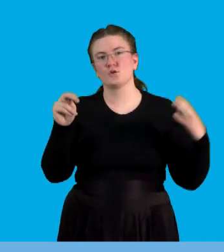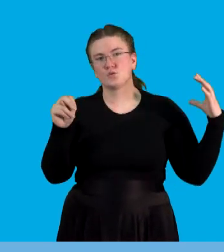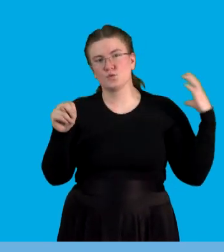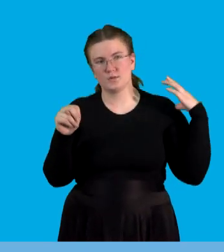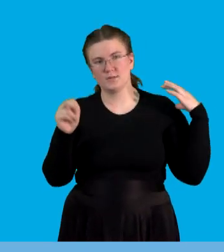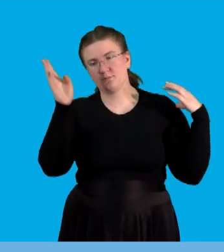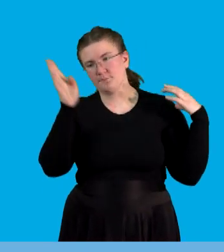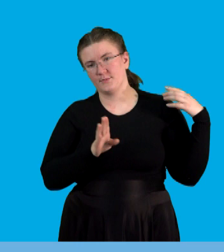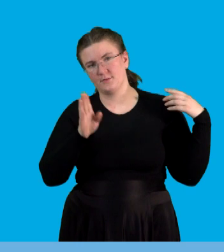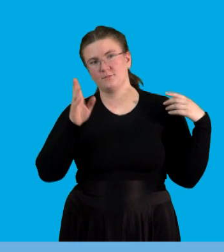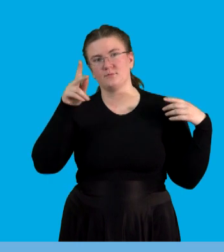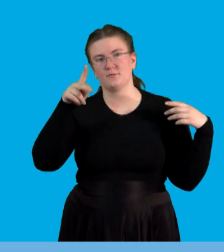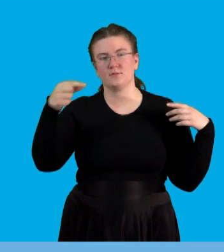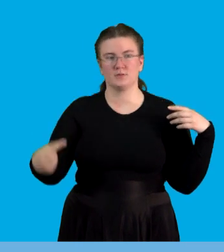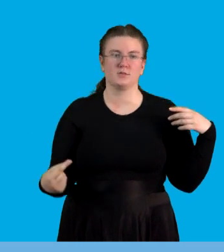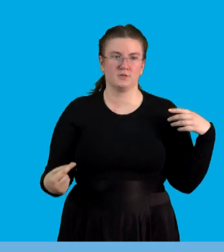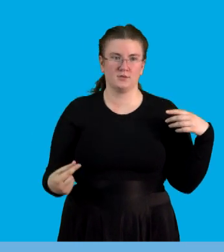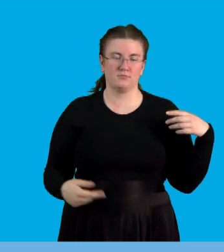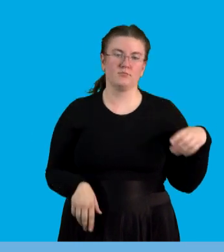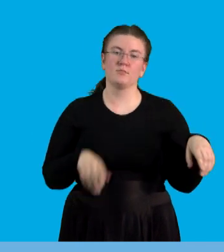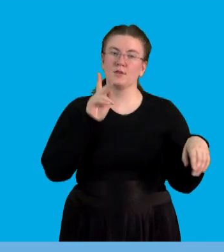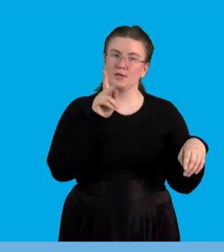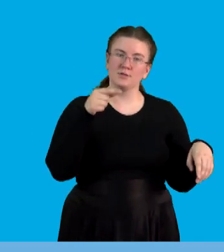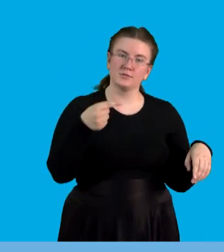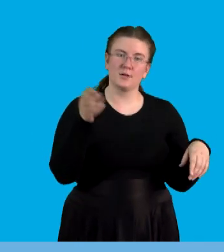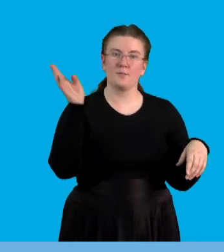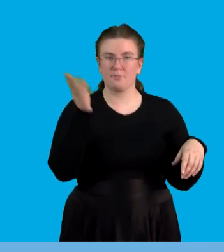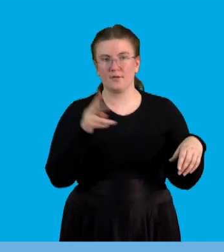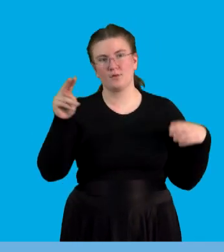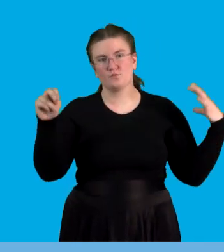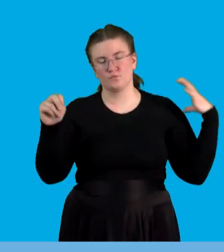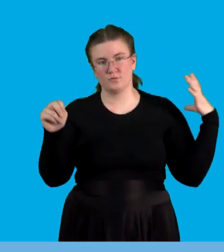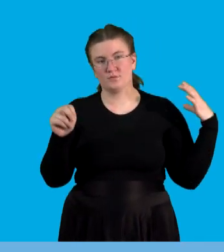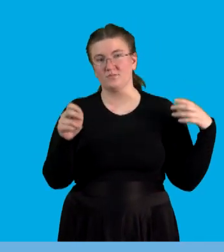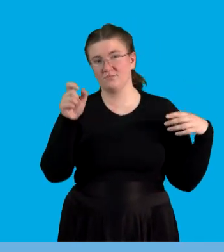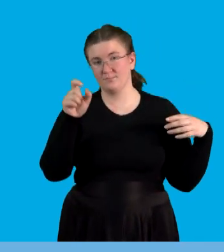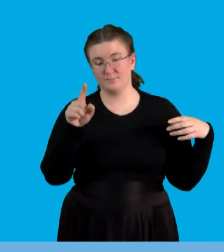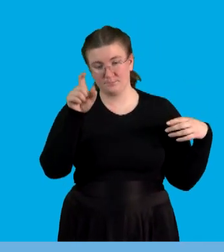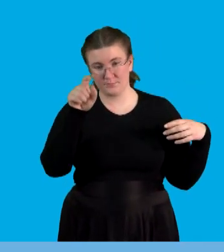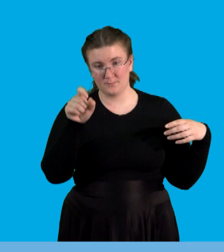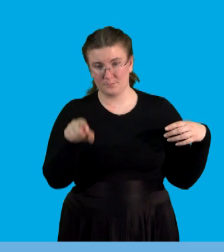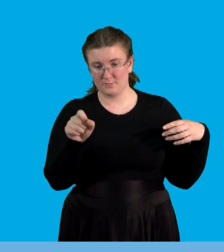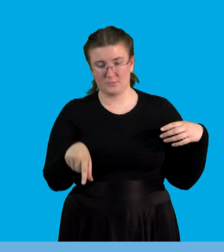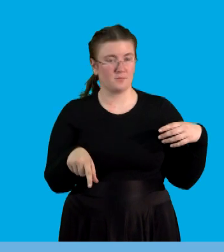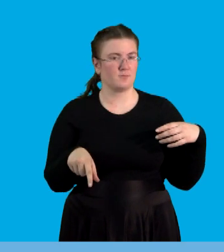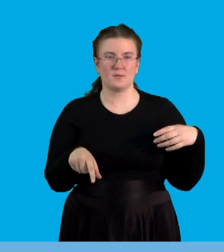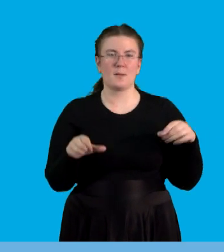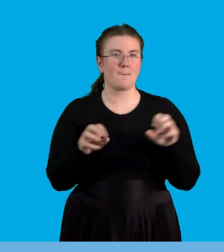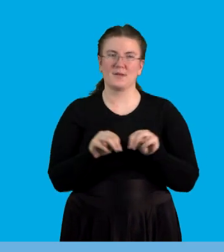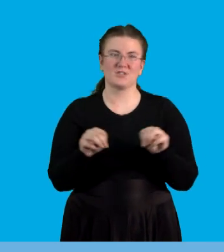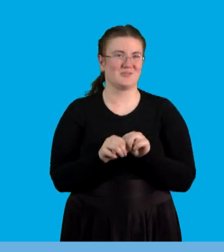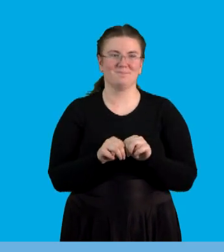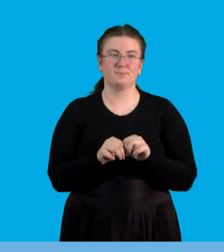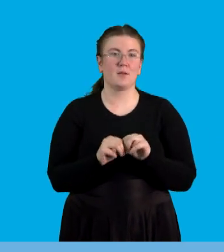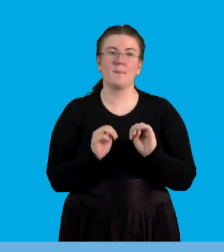kg, and this is kilogram per newton. So none of these are measuring force, and the only one